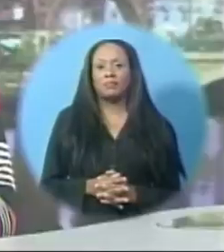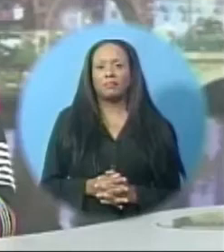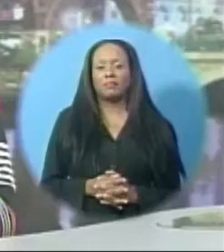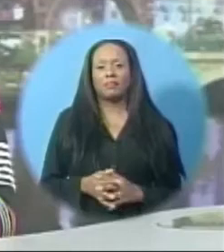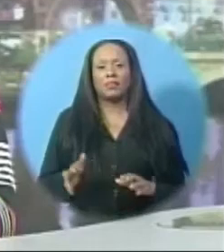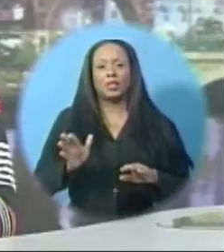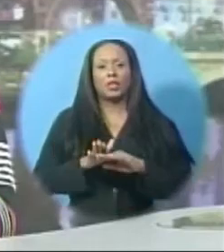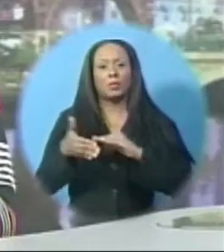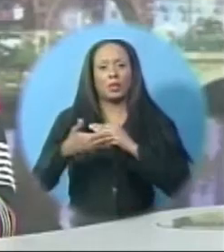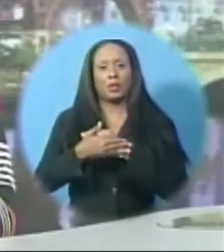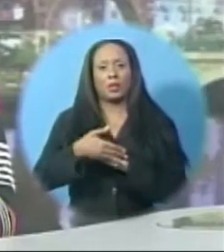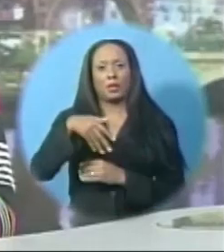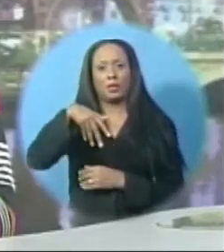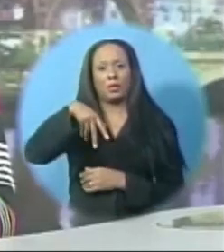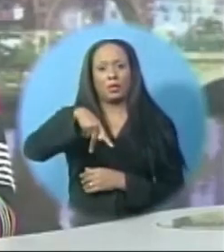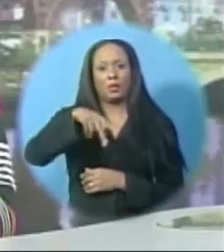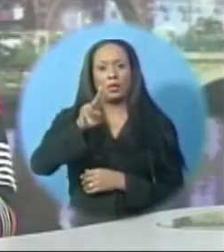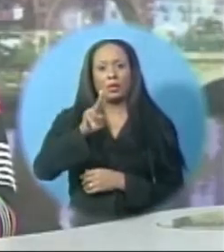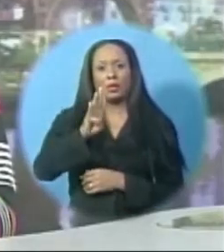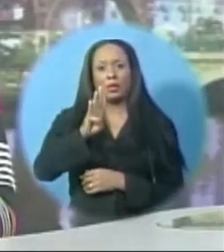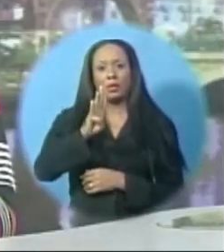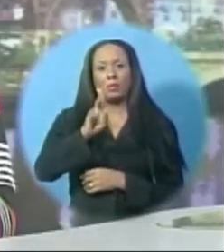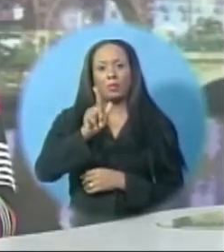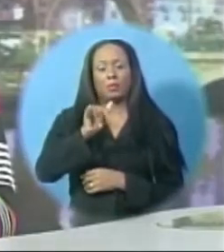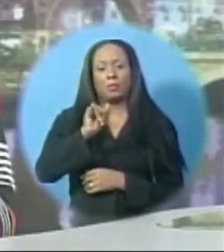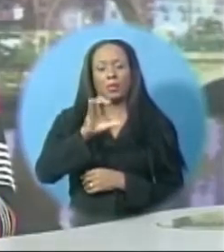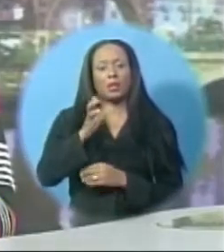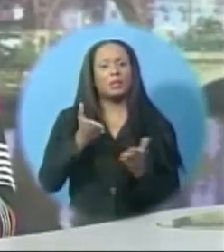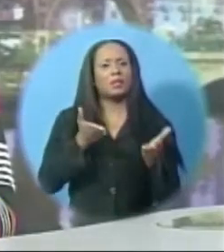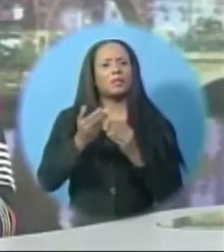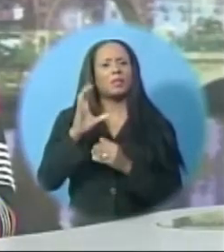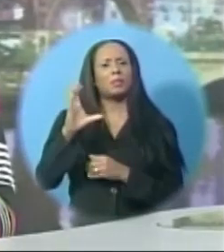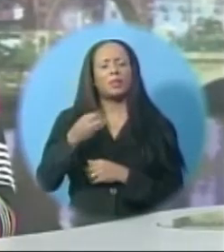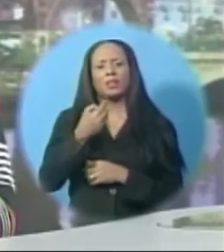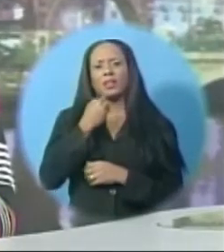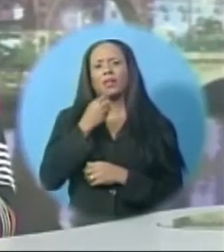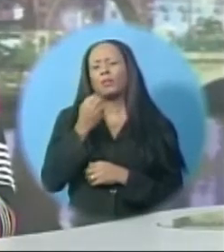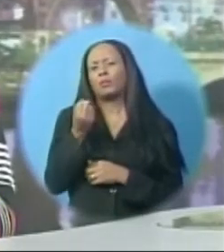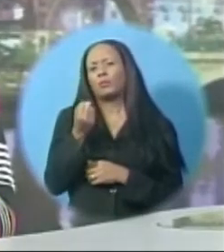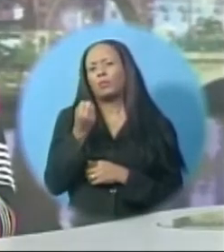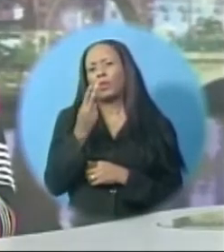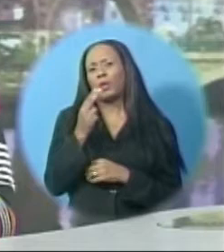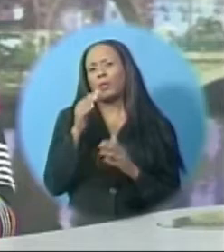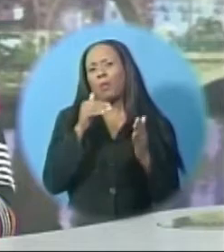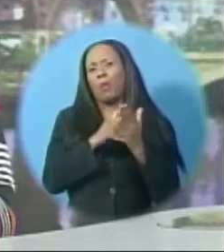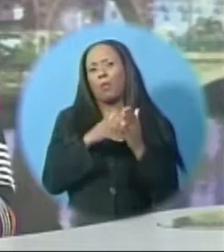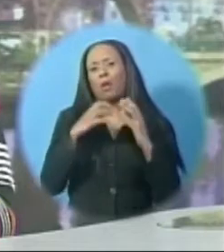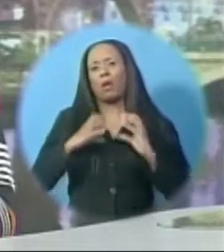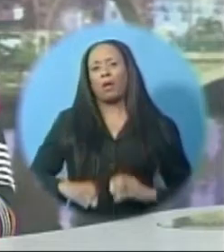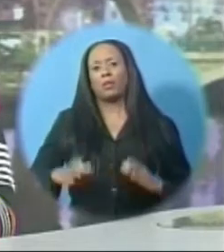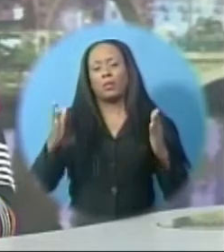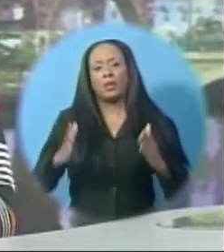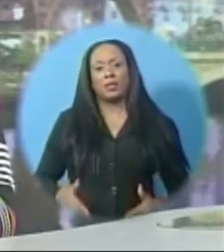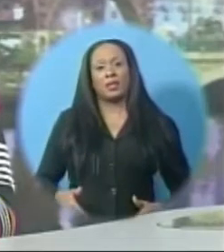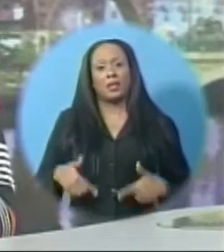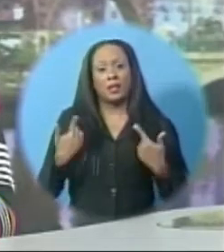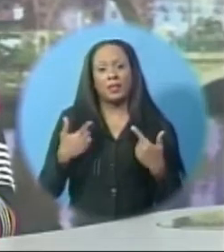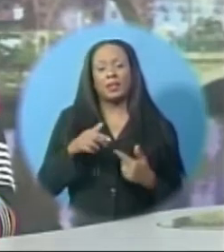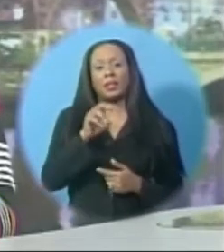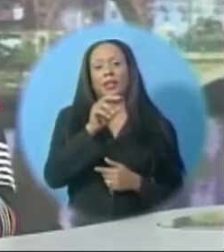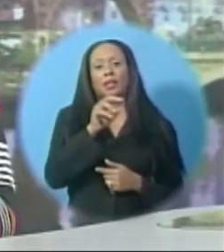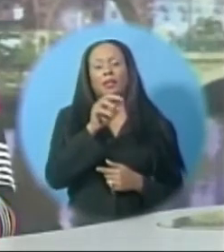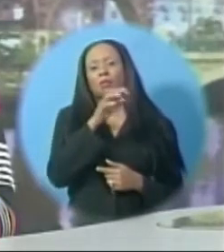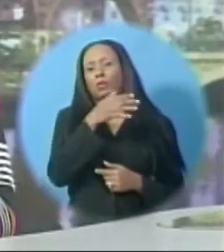The Jamaica Public Service Company, or JPS, is reporting that 12,000 customers in the parishes of